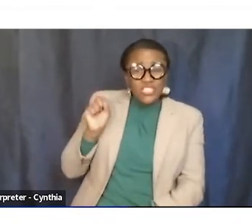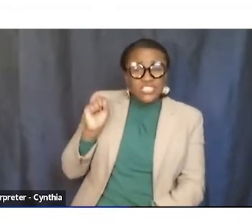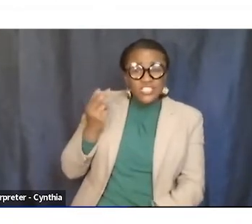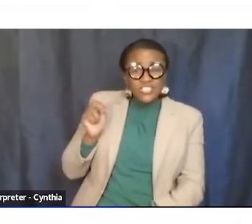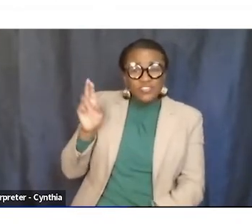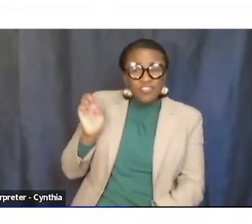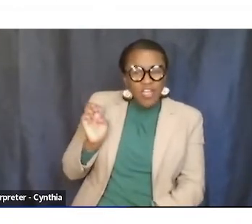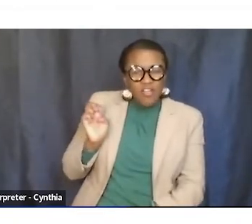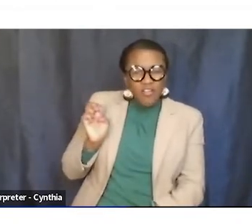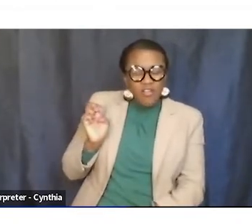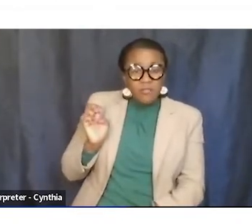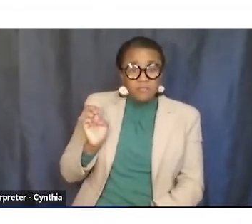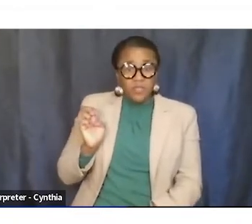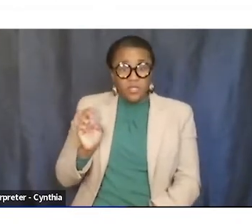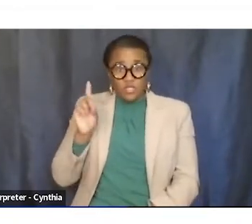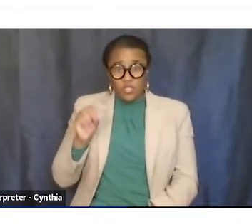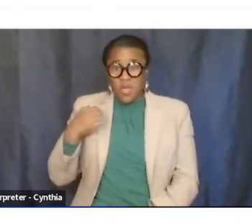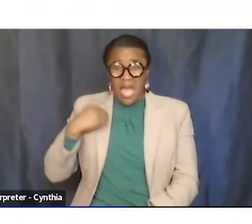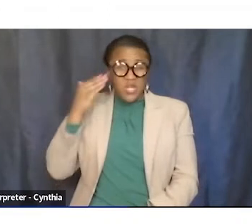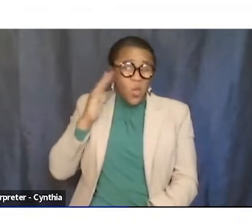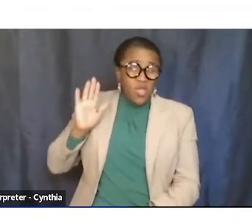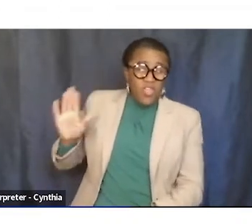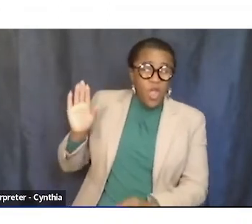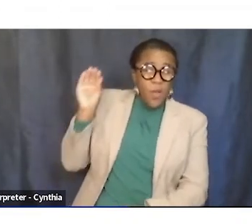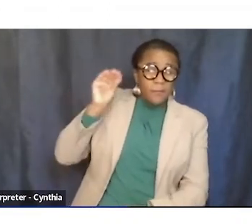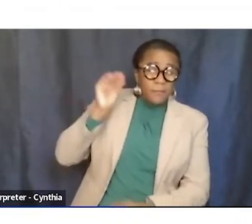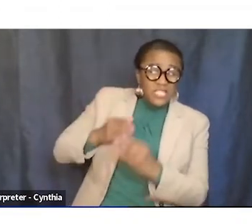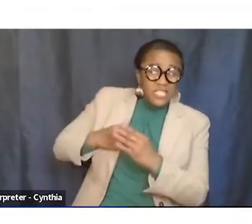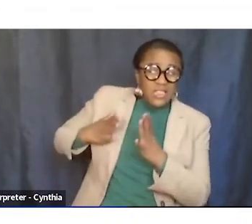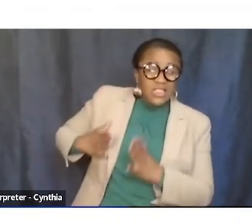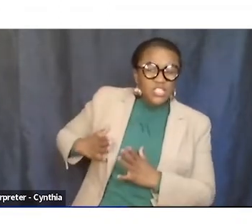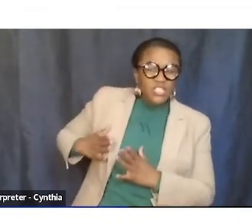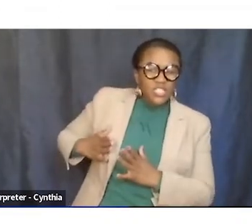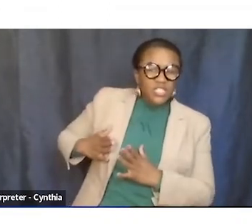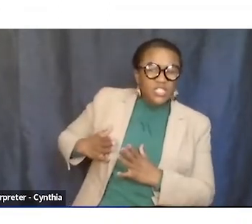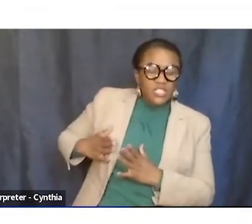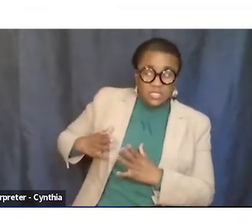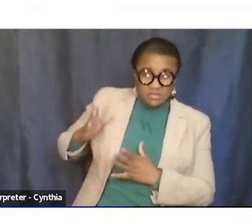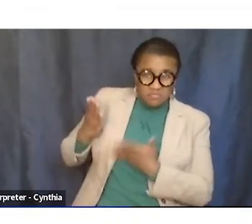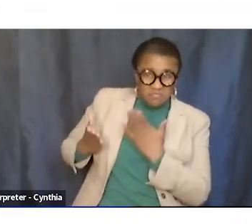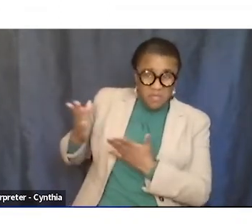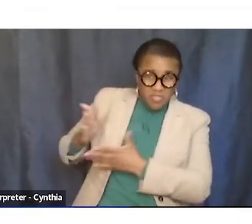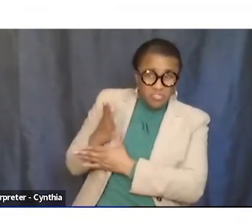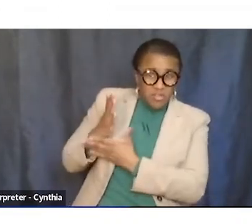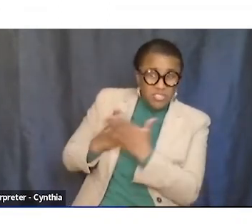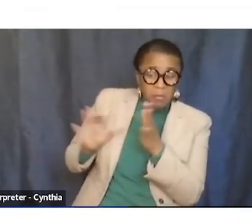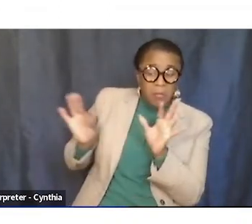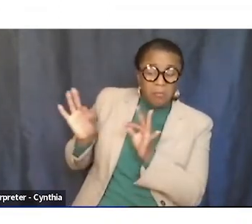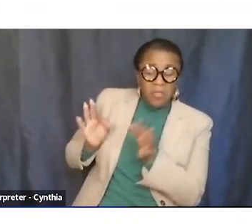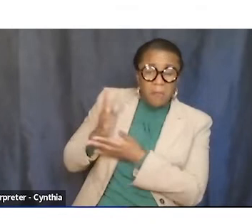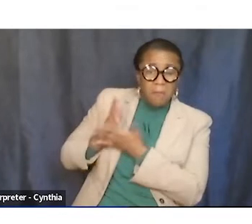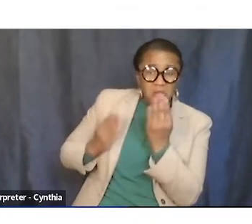Or do I know personally the opinion leader that might be sharing certain elements of information as